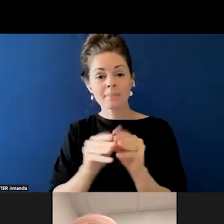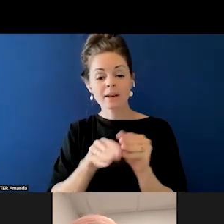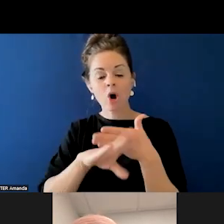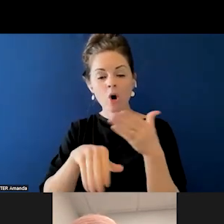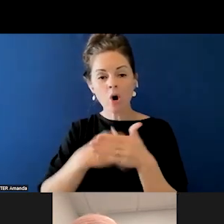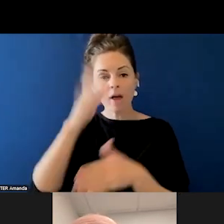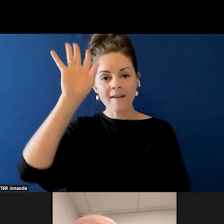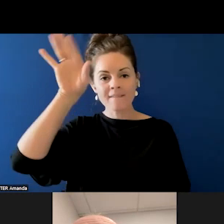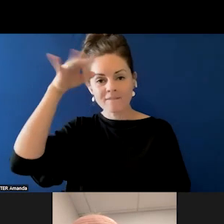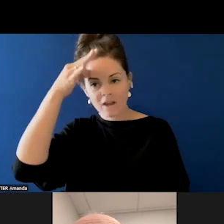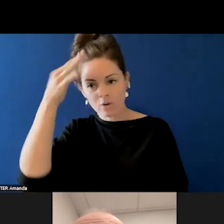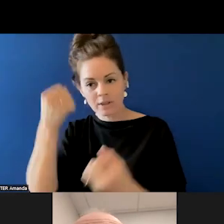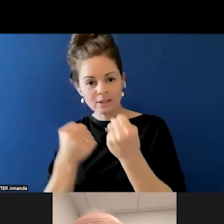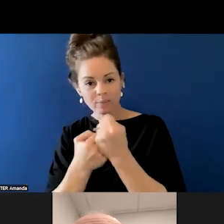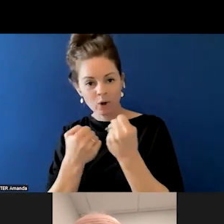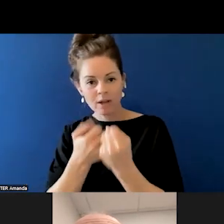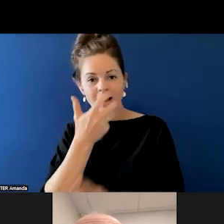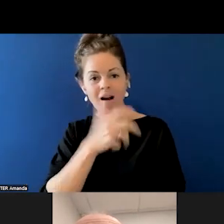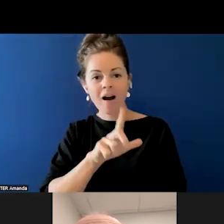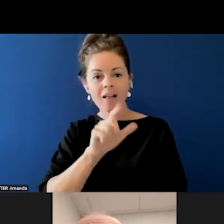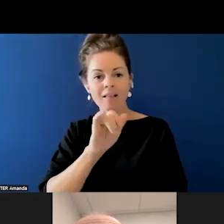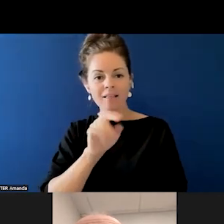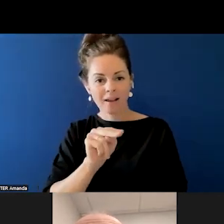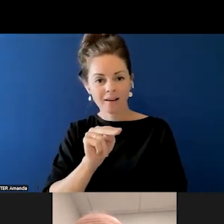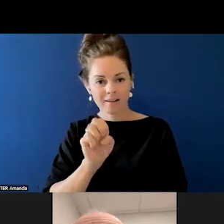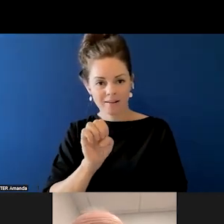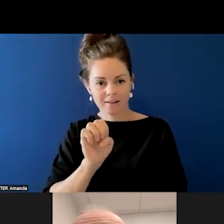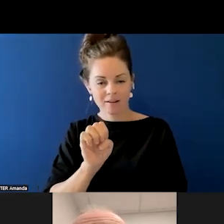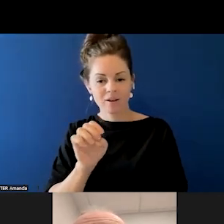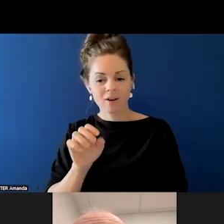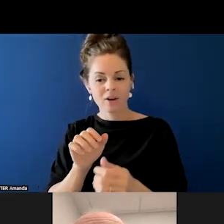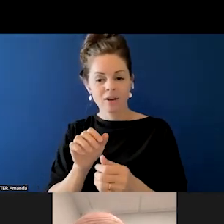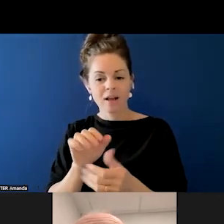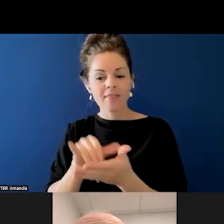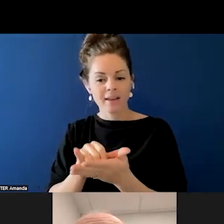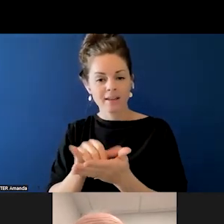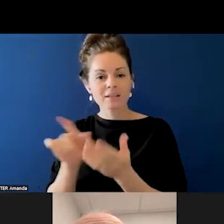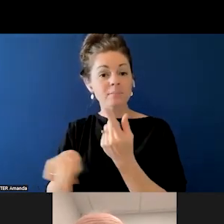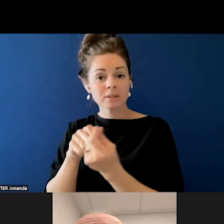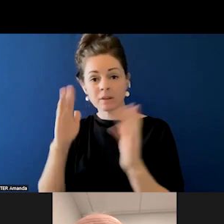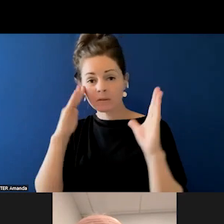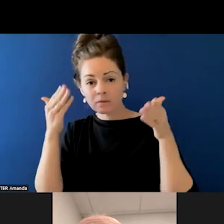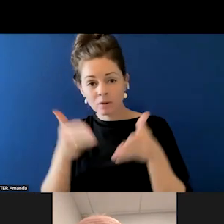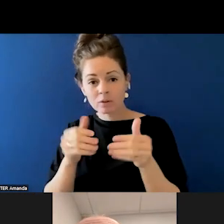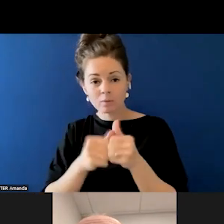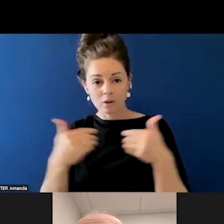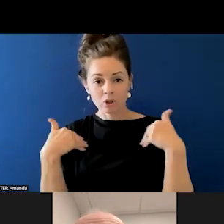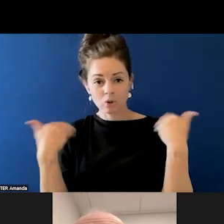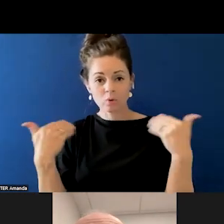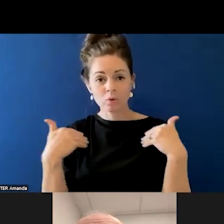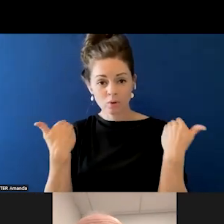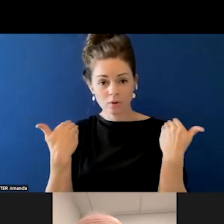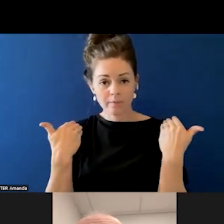federally supported hotlines with their, that particularly with a focus on youth, with their